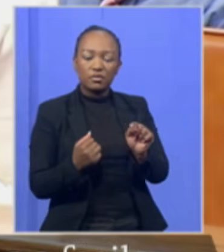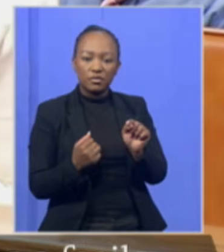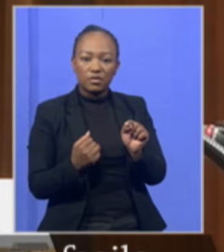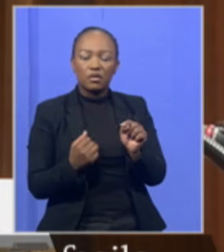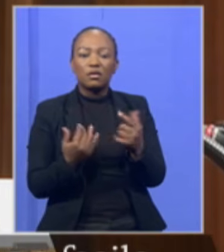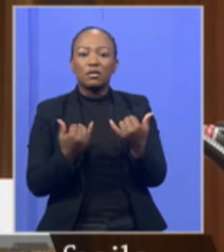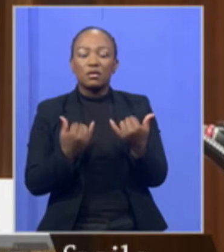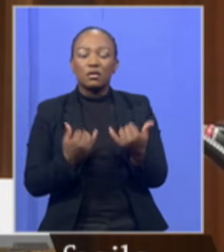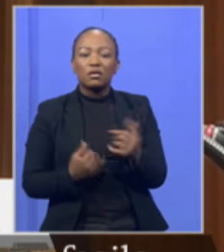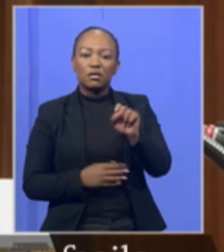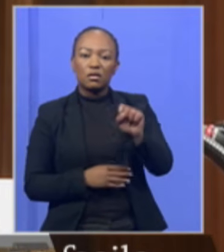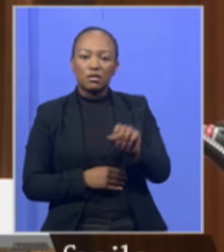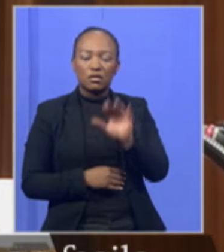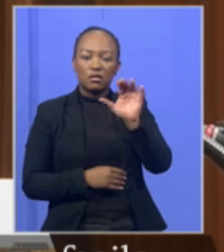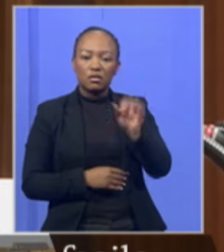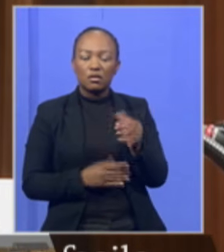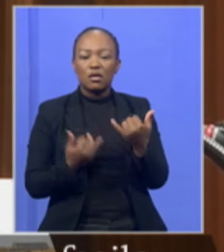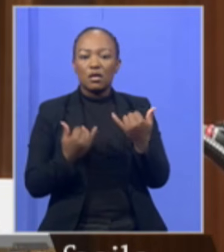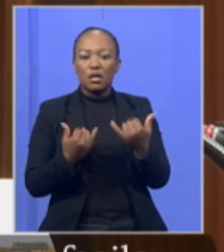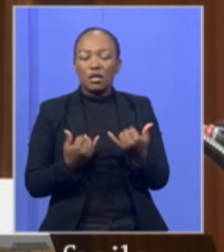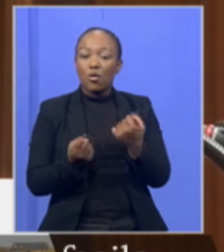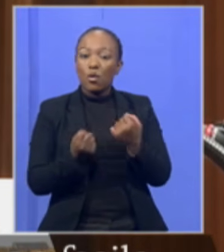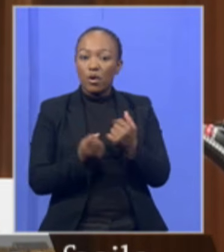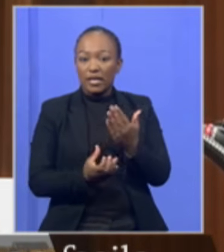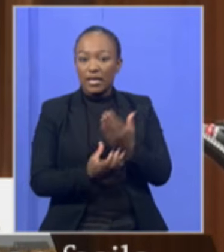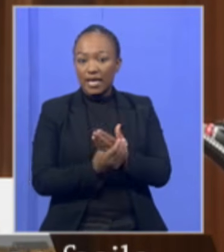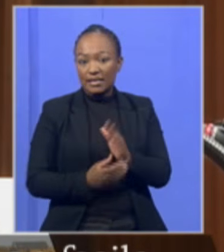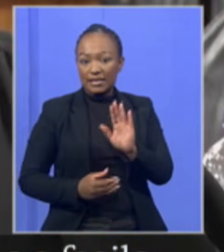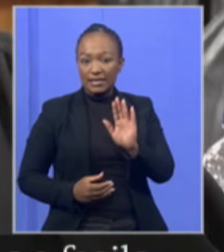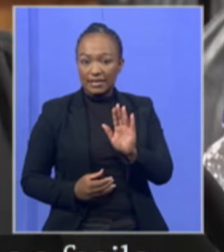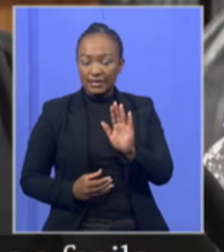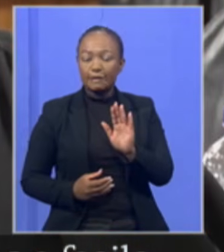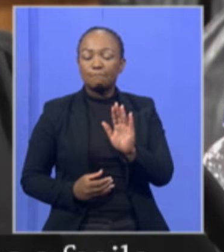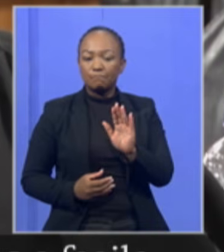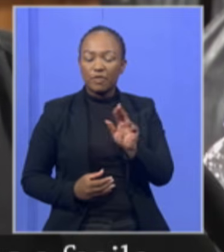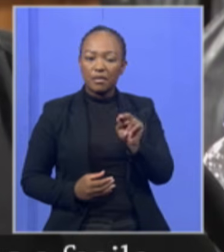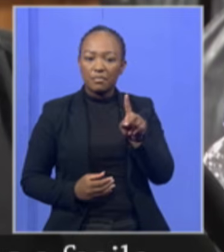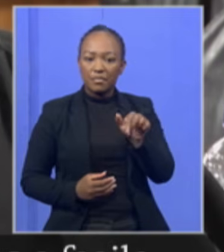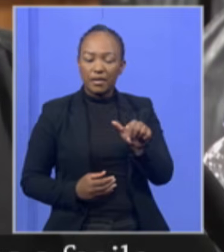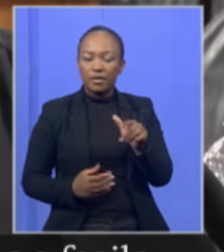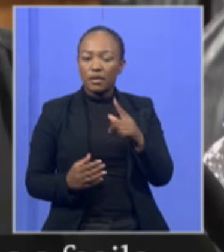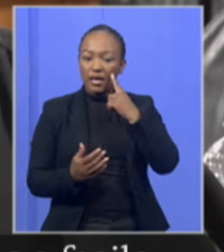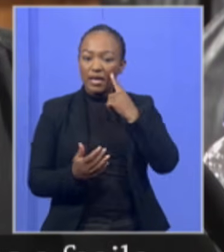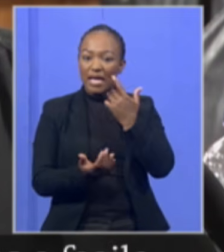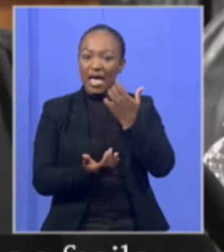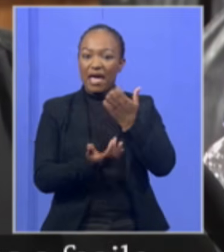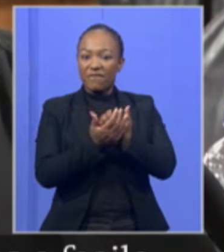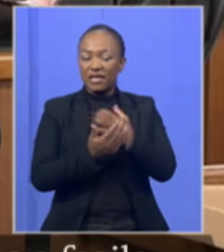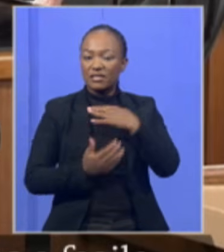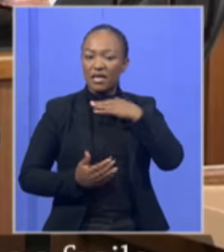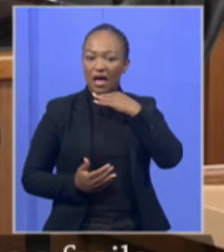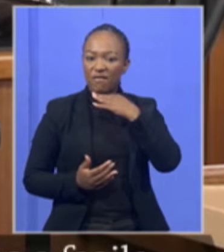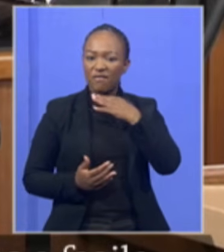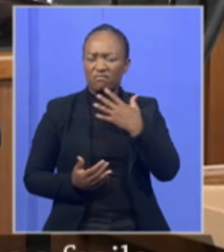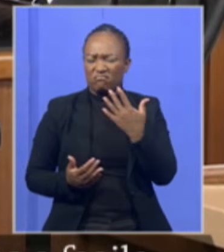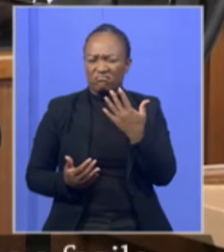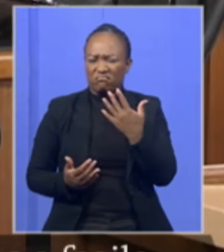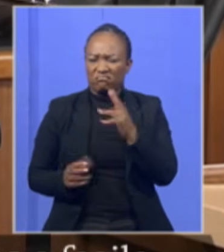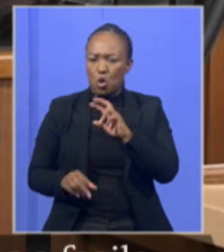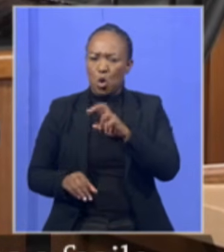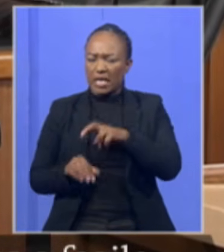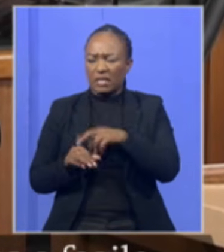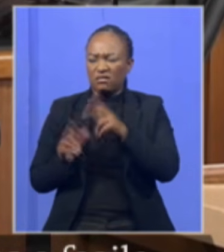a hloke matla a ho mo kenya nyeweng. Botšhotšhisi bo hleleile ho kgodisa lekgotla hore ha ho mabaka a ho